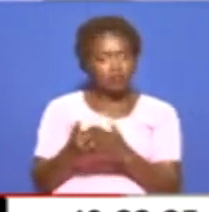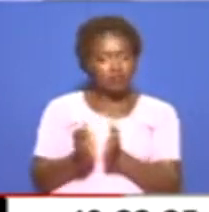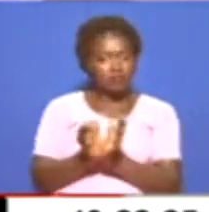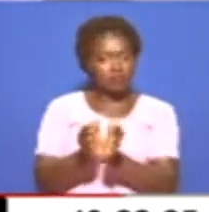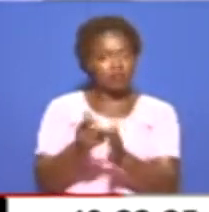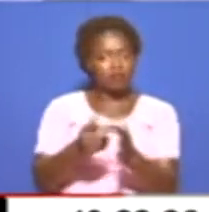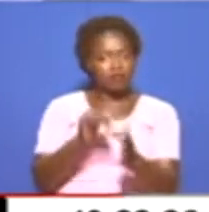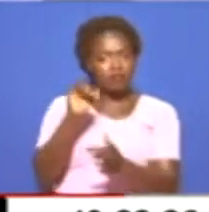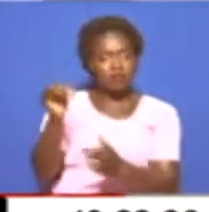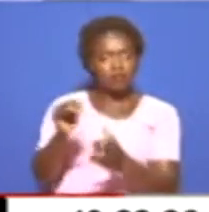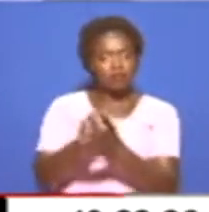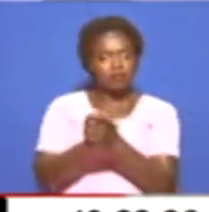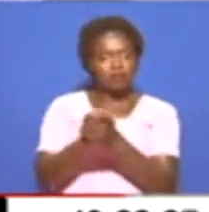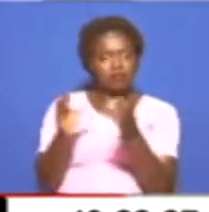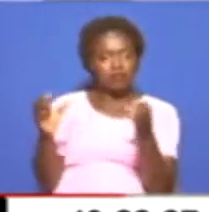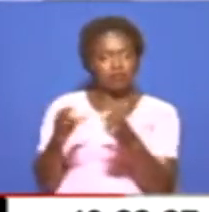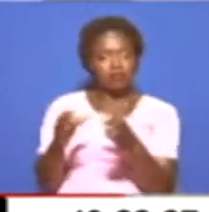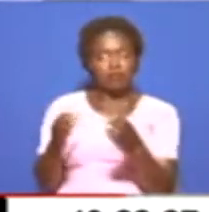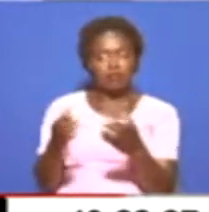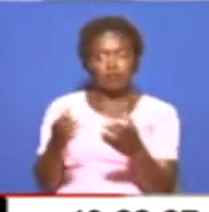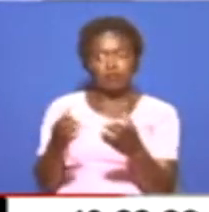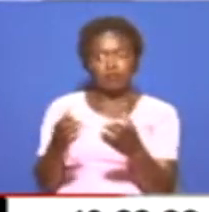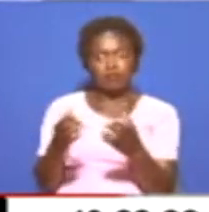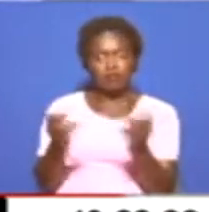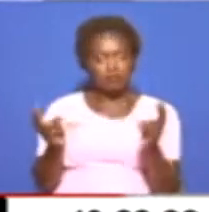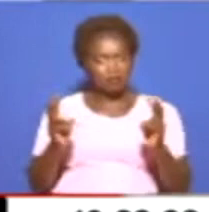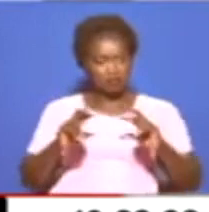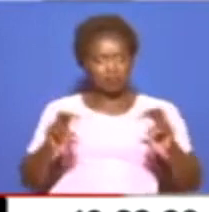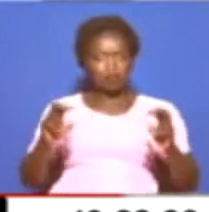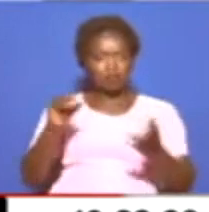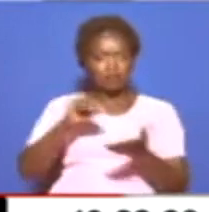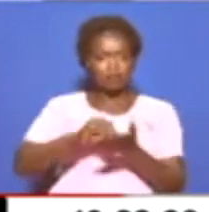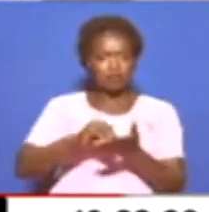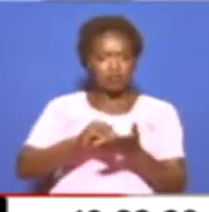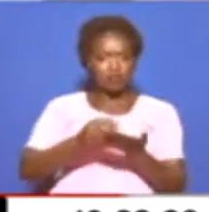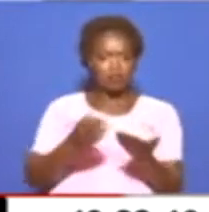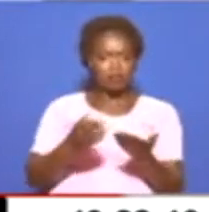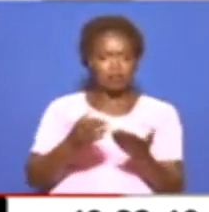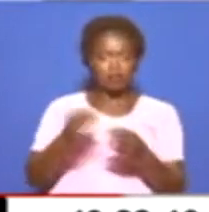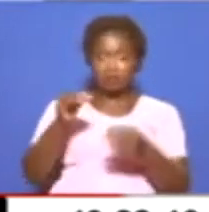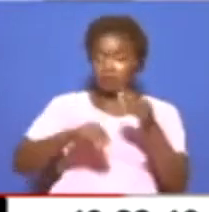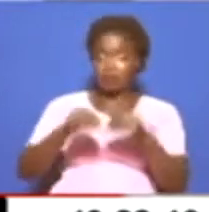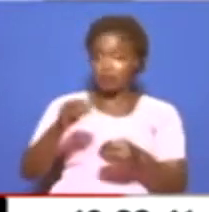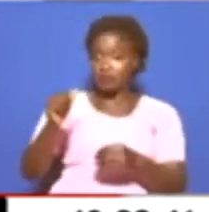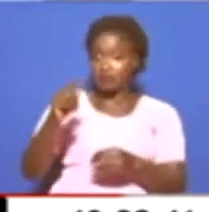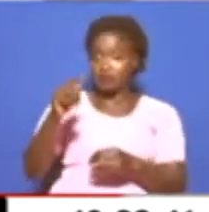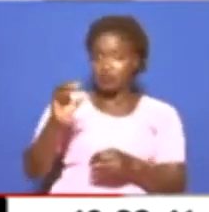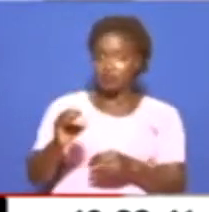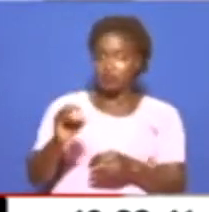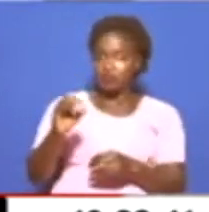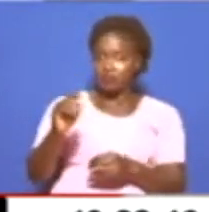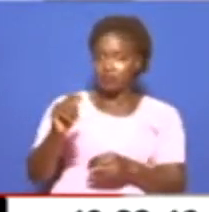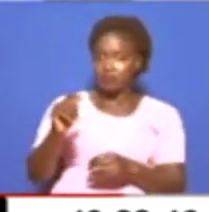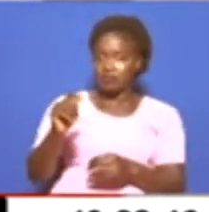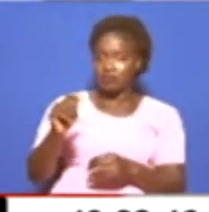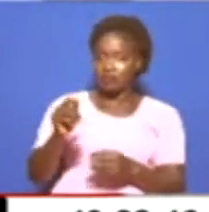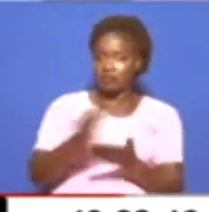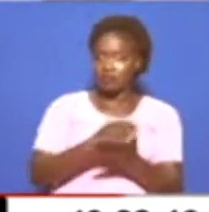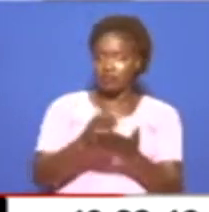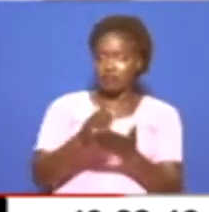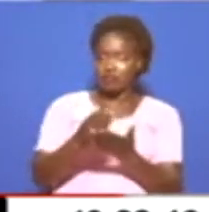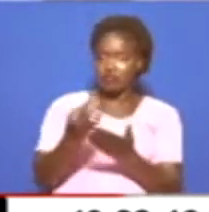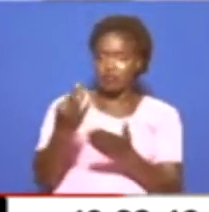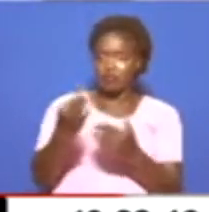Jubilee Party to have a relook at the Elections Act, especially on Section 39